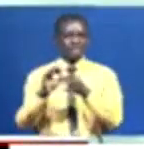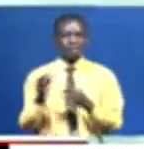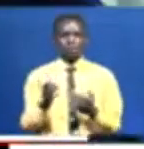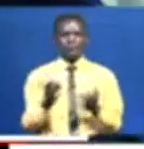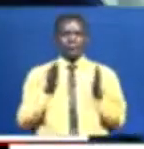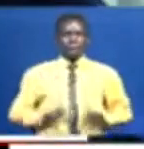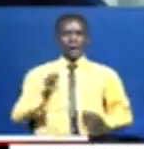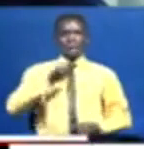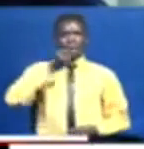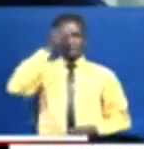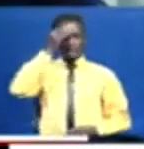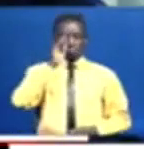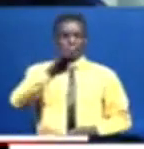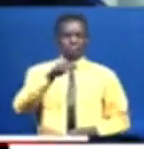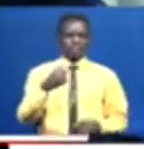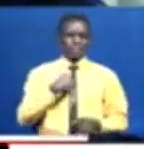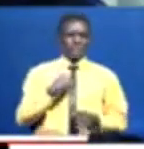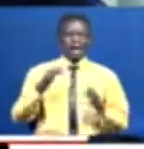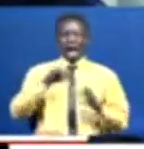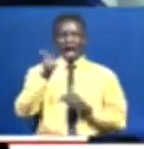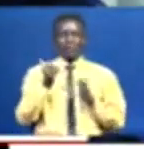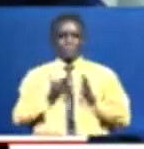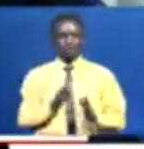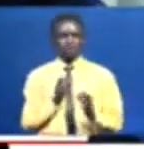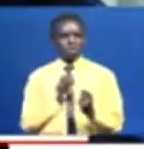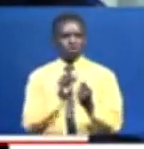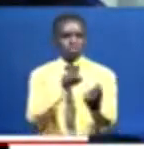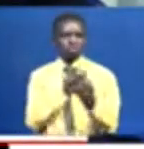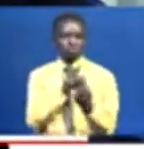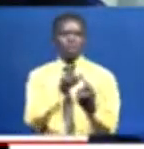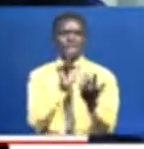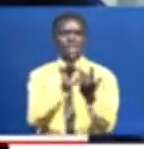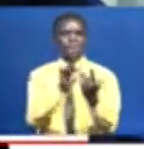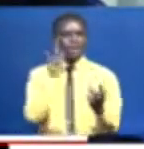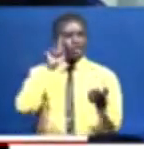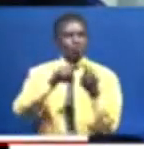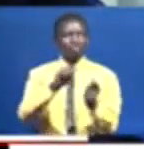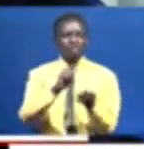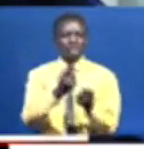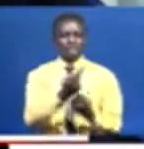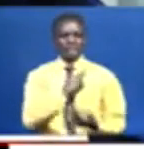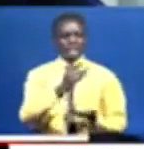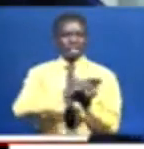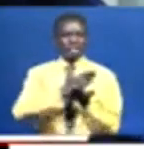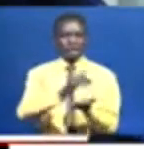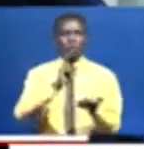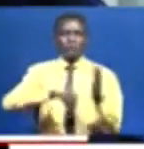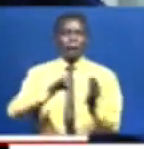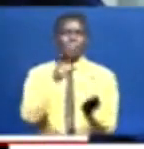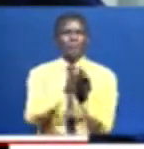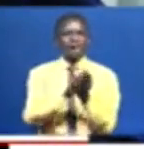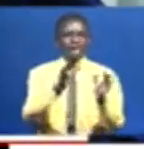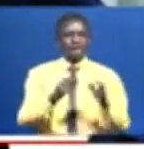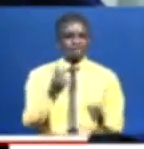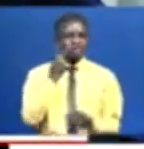of your suppliers, send you an email to change your bank accounts, and we have money being transferred to wrong accounts. In terms